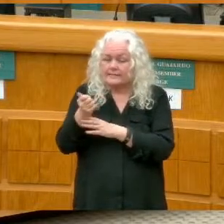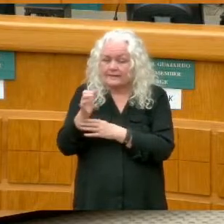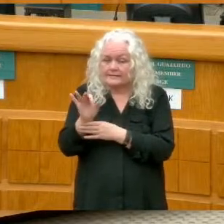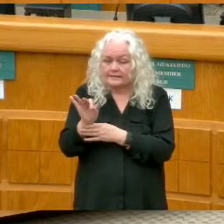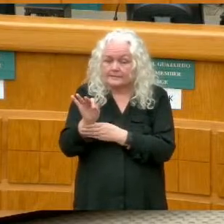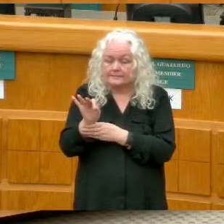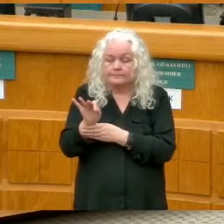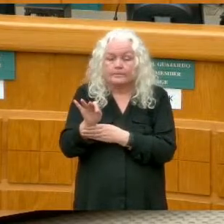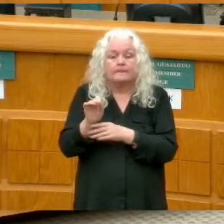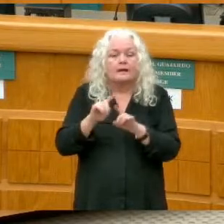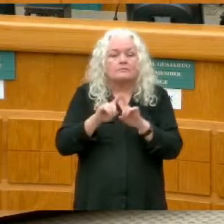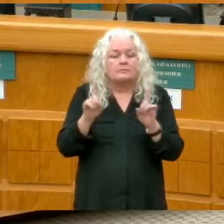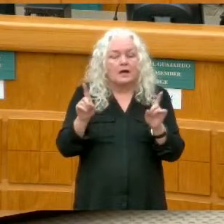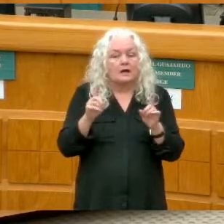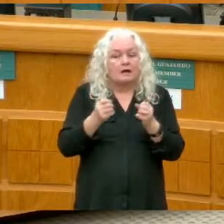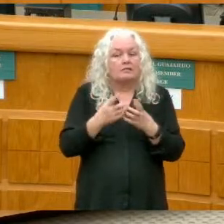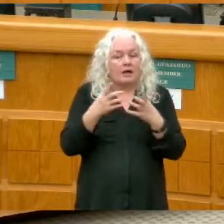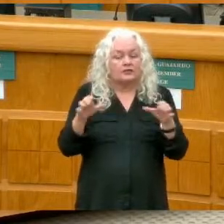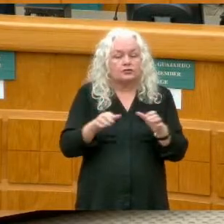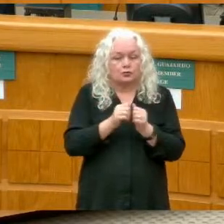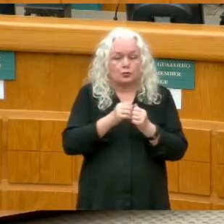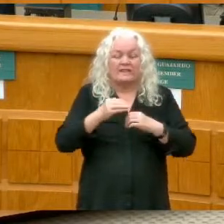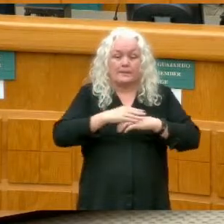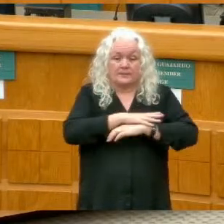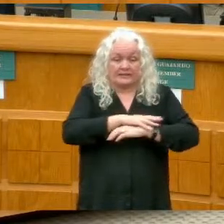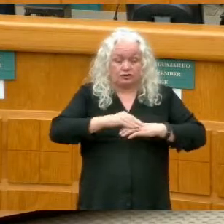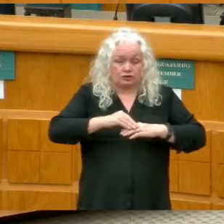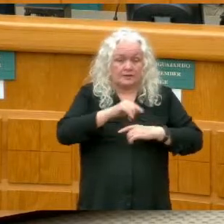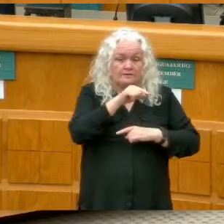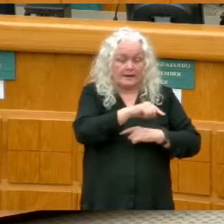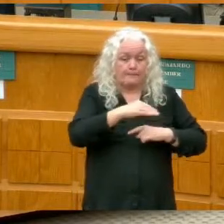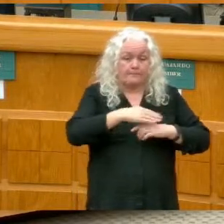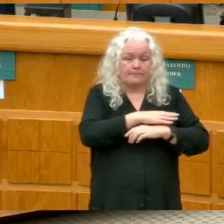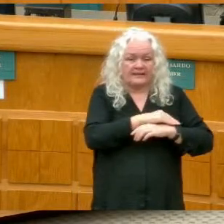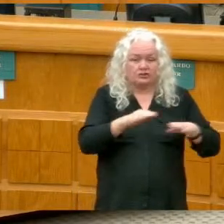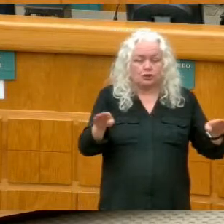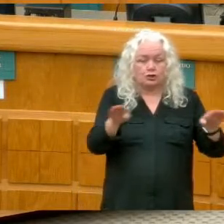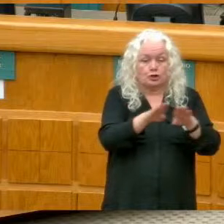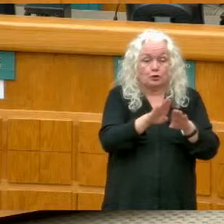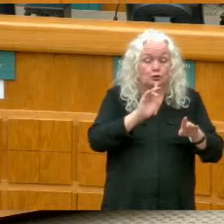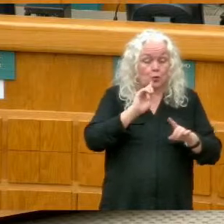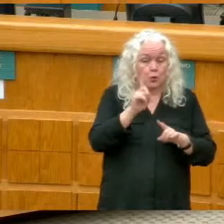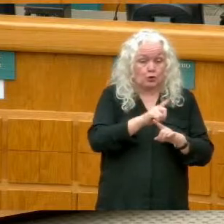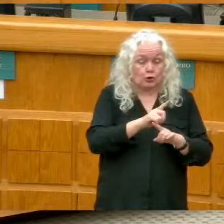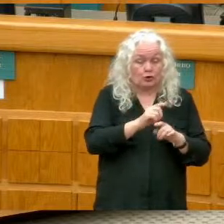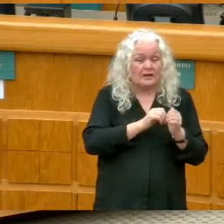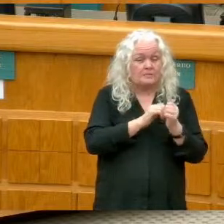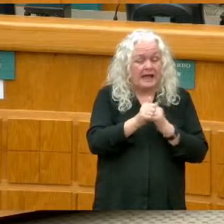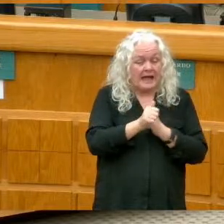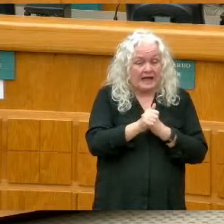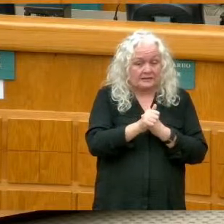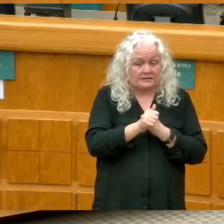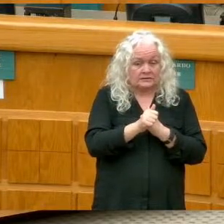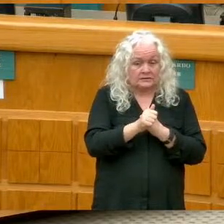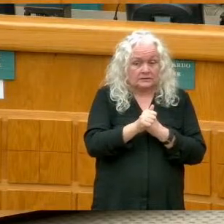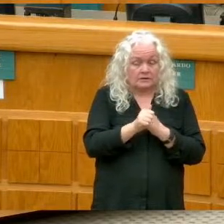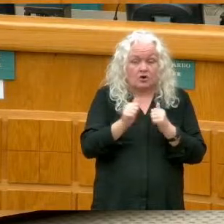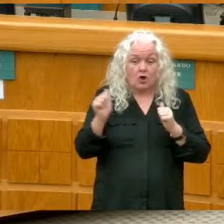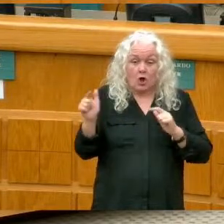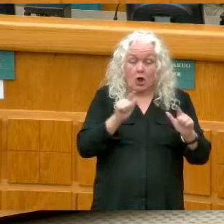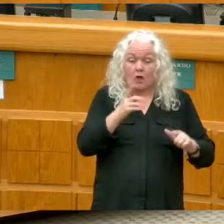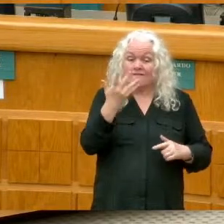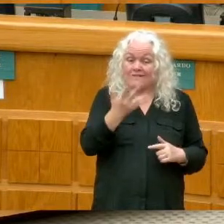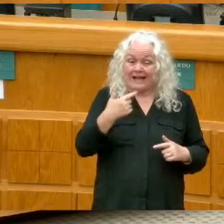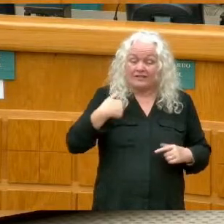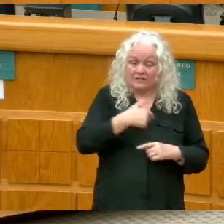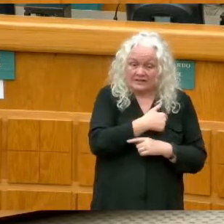COVID-19, but it has a lot to do with the beach, and that is a beach closure order that was passed by unanimous vote all 5 of